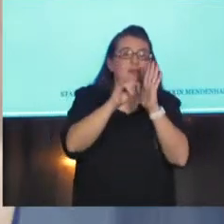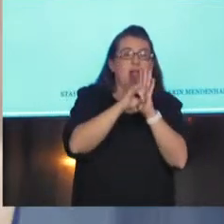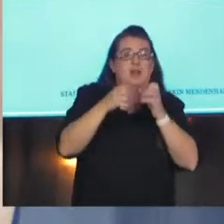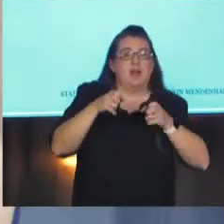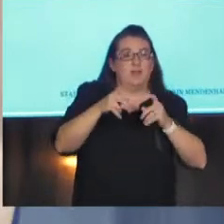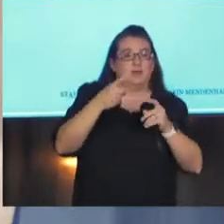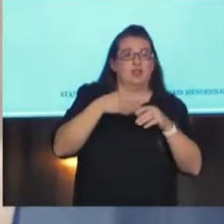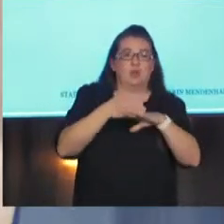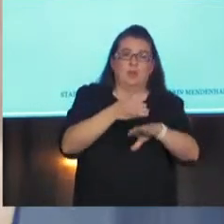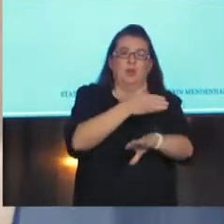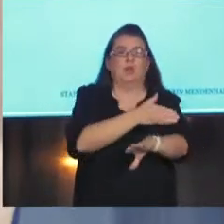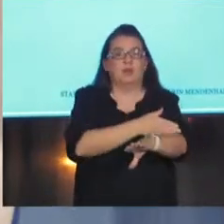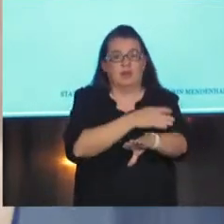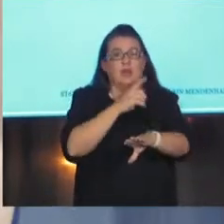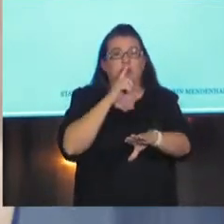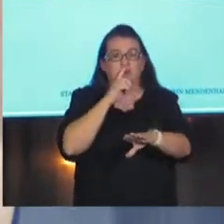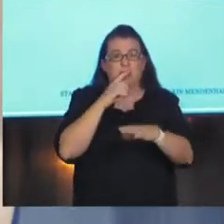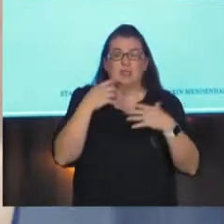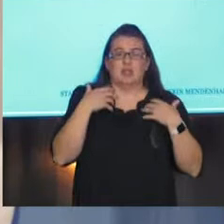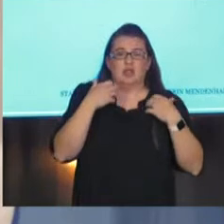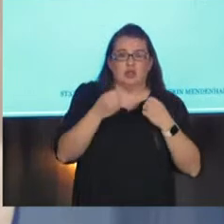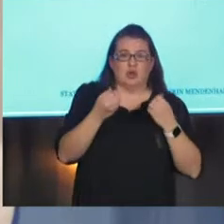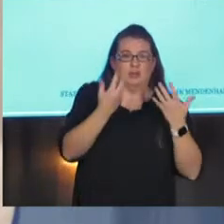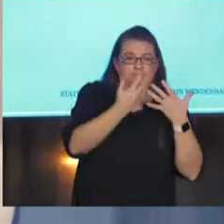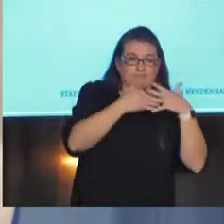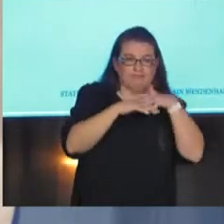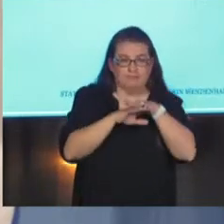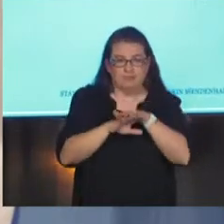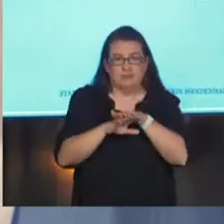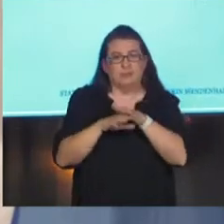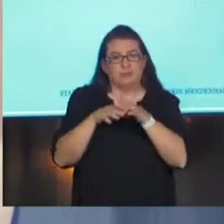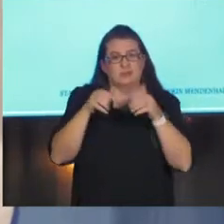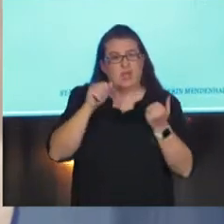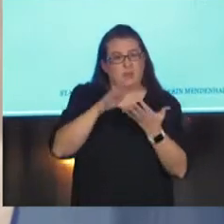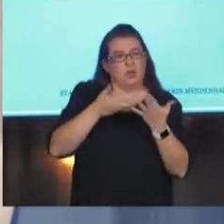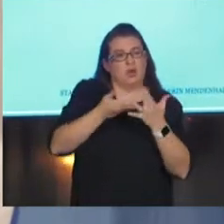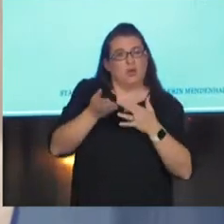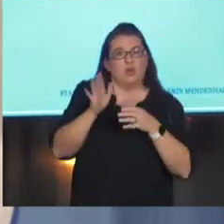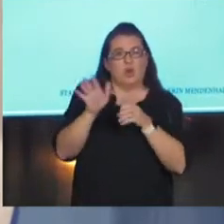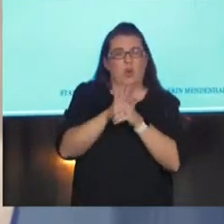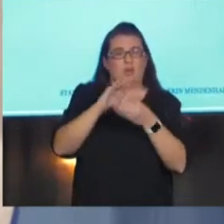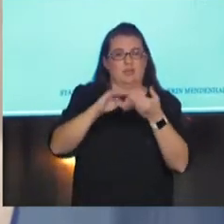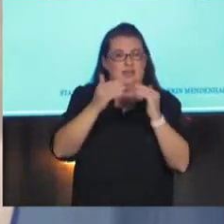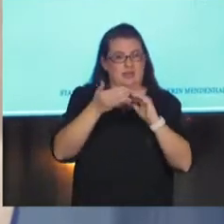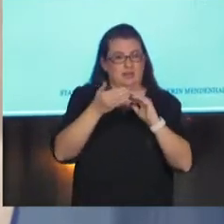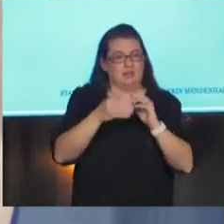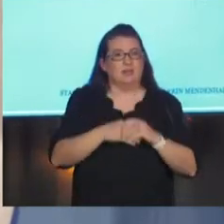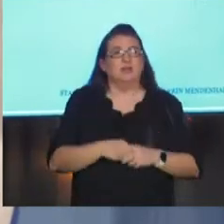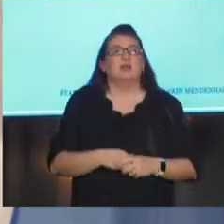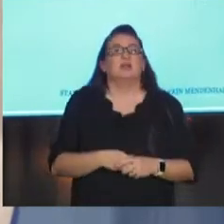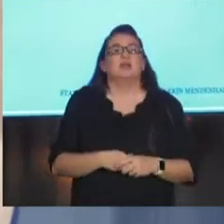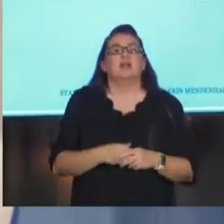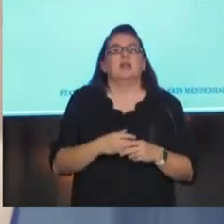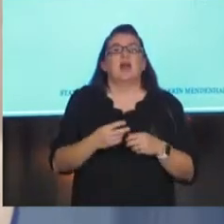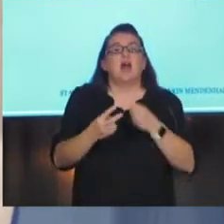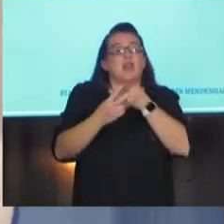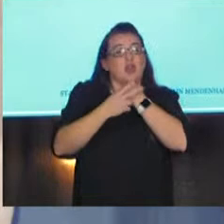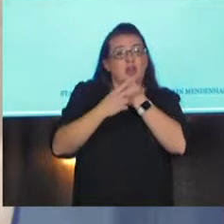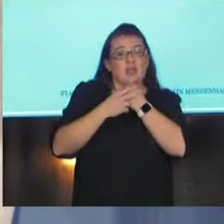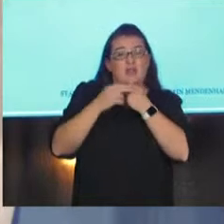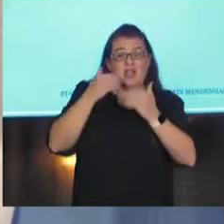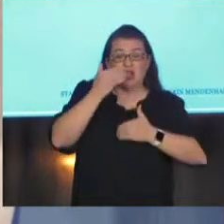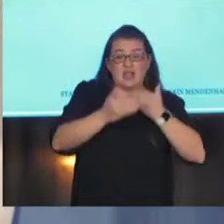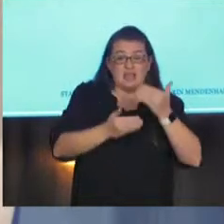better, all as part of an aggressive, coordinated strategy throughout the city. The conservation steps we've already taken have